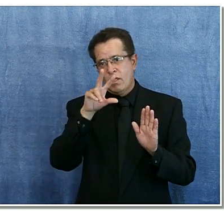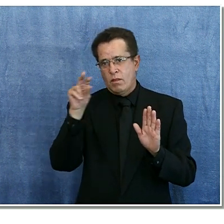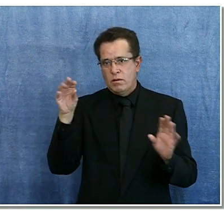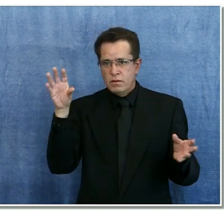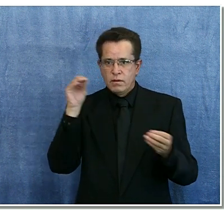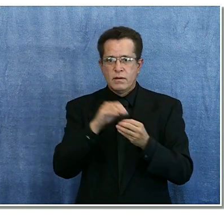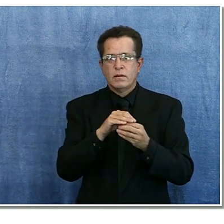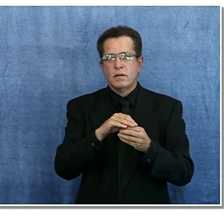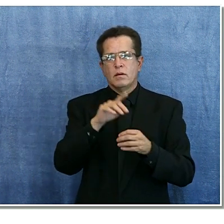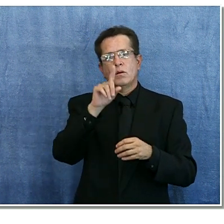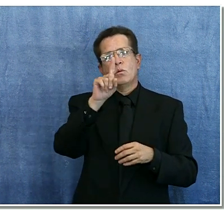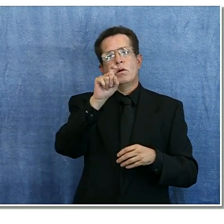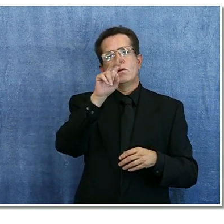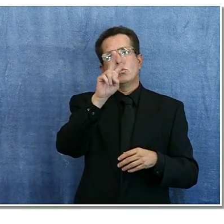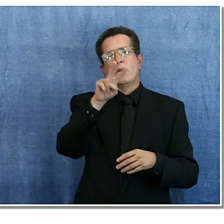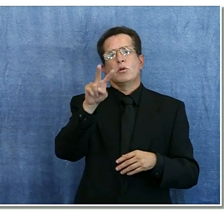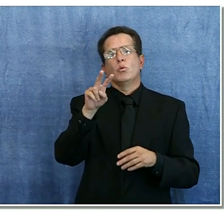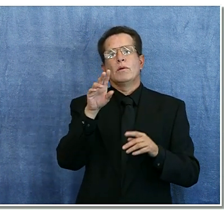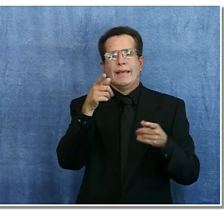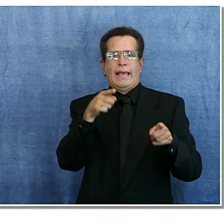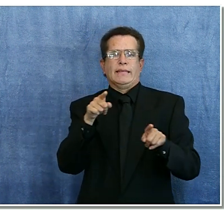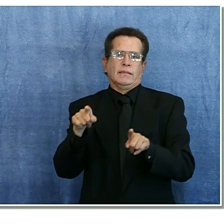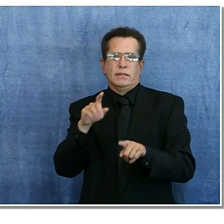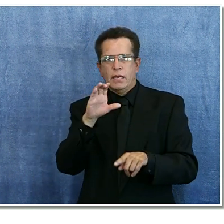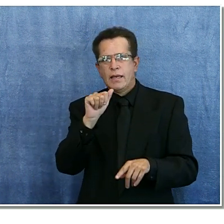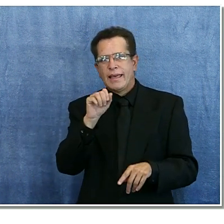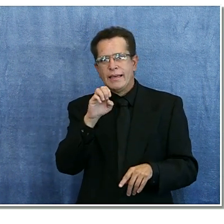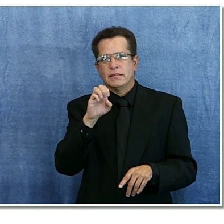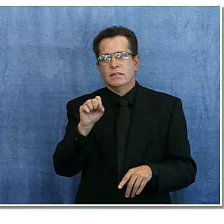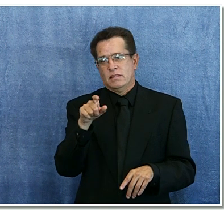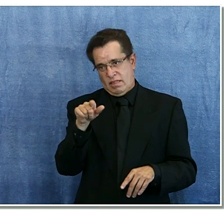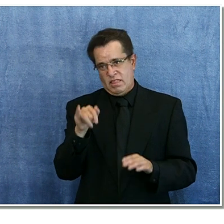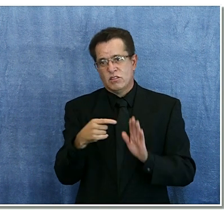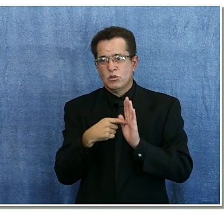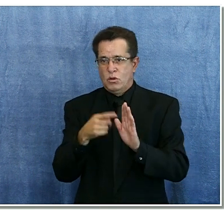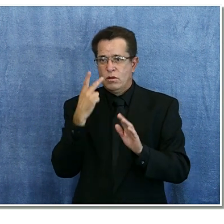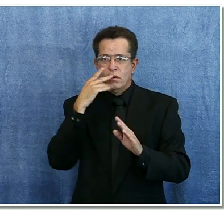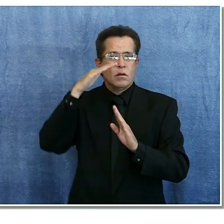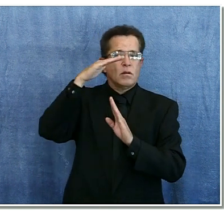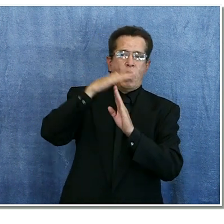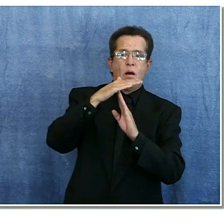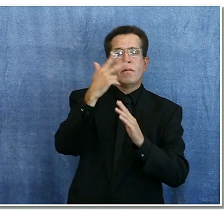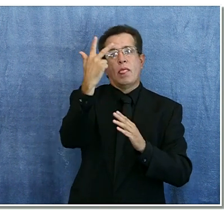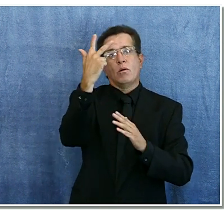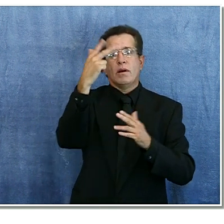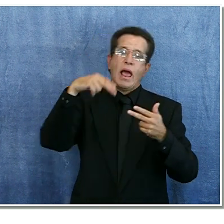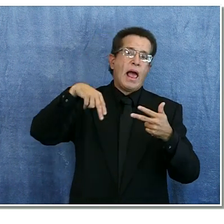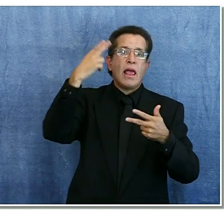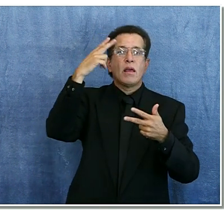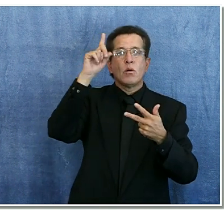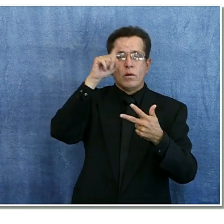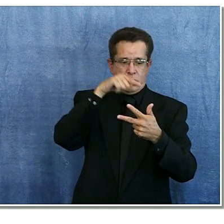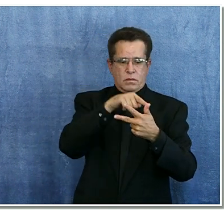represent 122 cases. So as you can see, the top 3 categories include